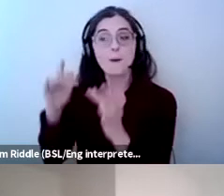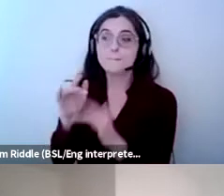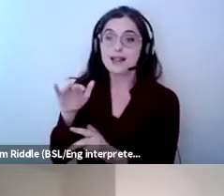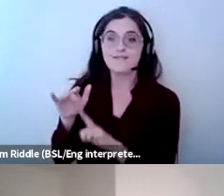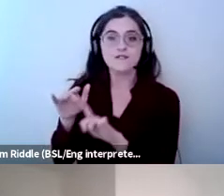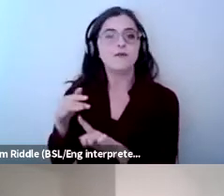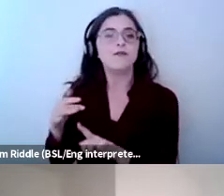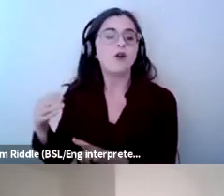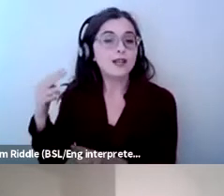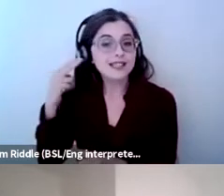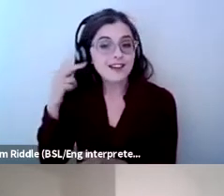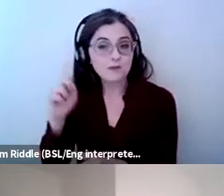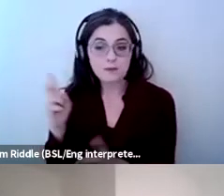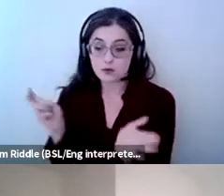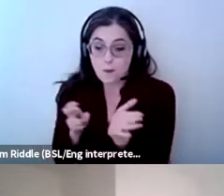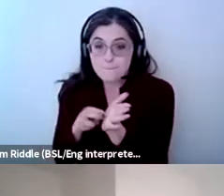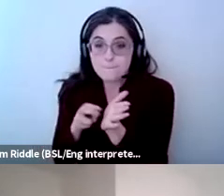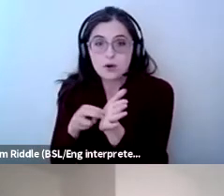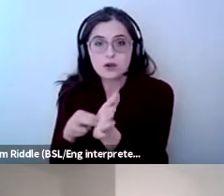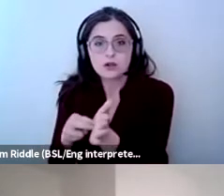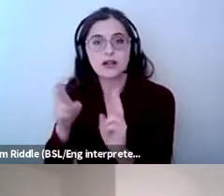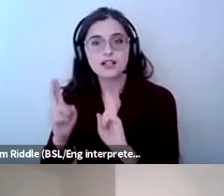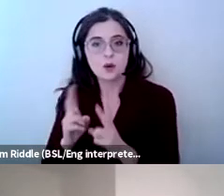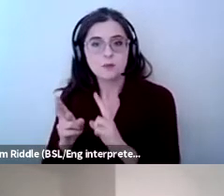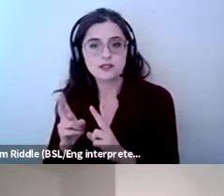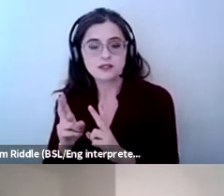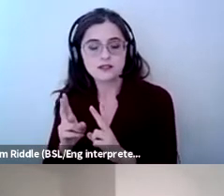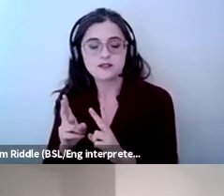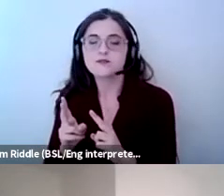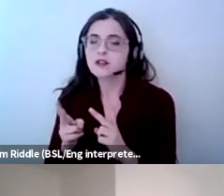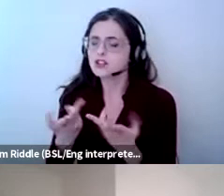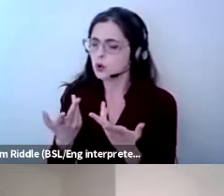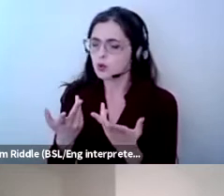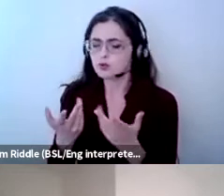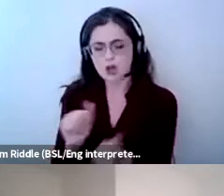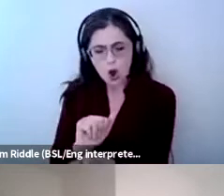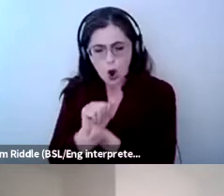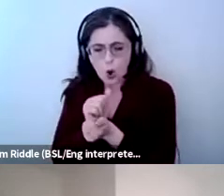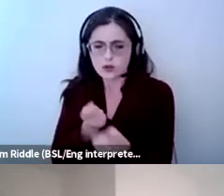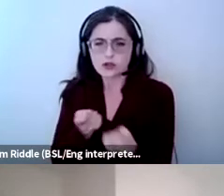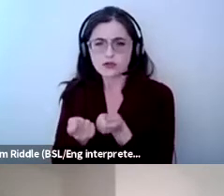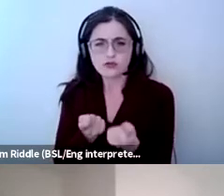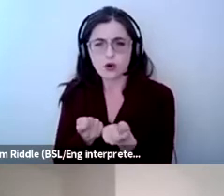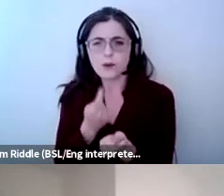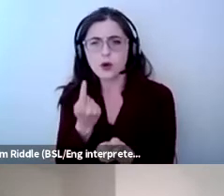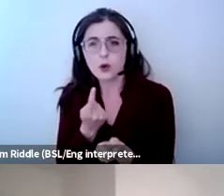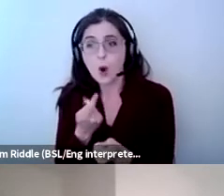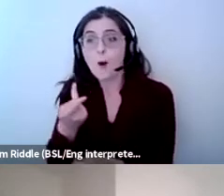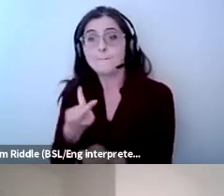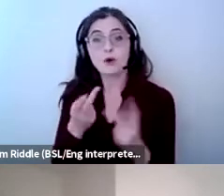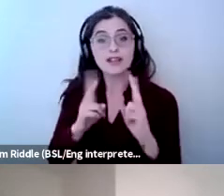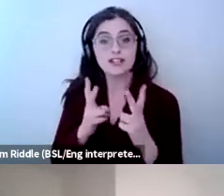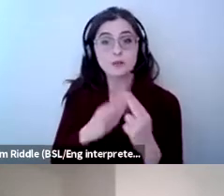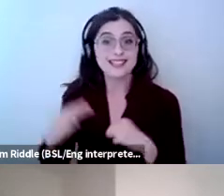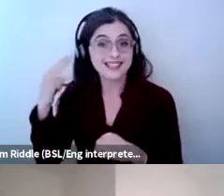Sign Language interpreters, which is owned and controlled by both stakeholder groups. Jen is a signer